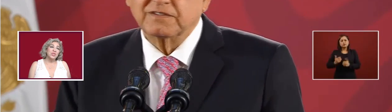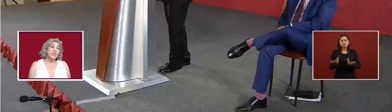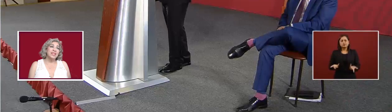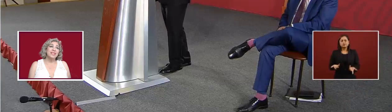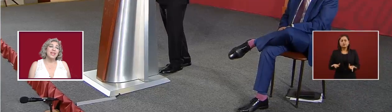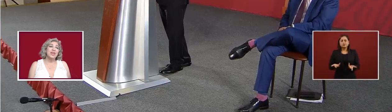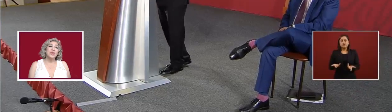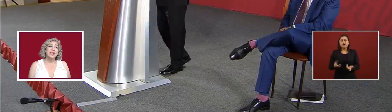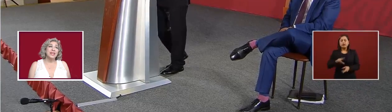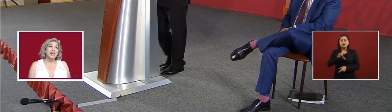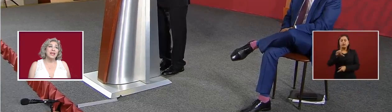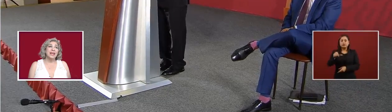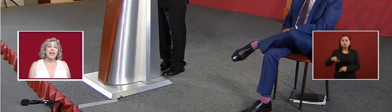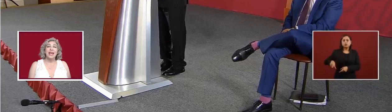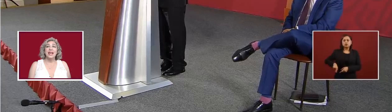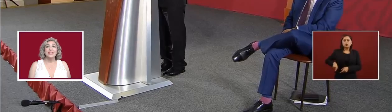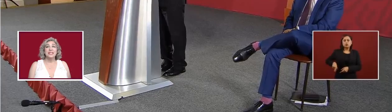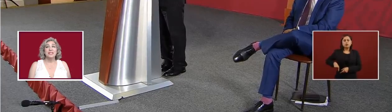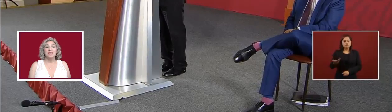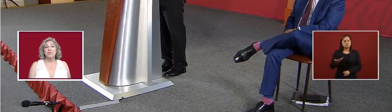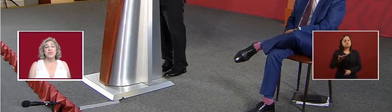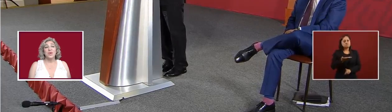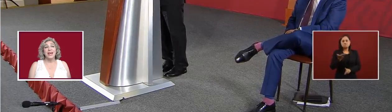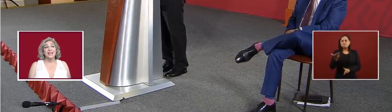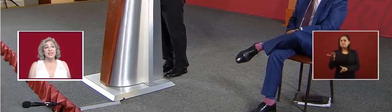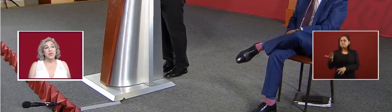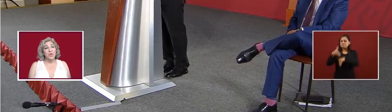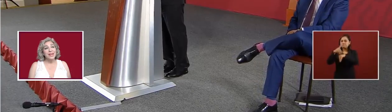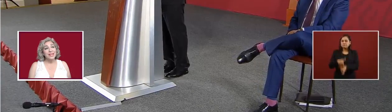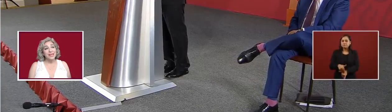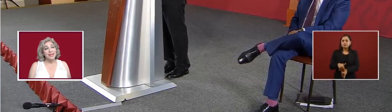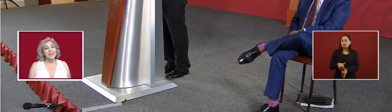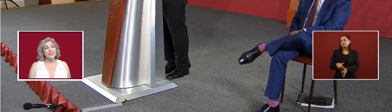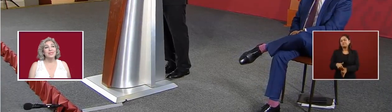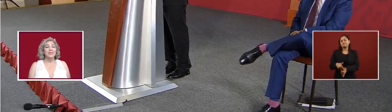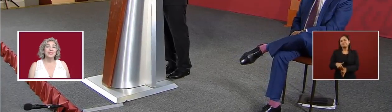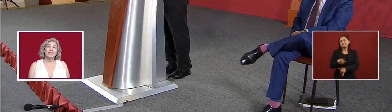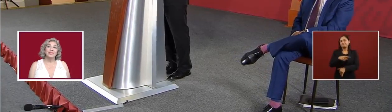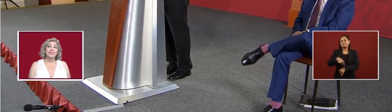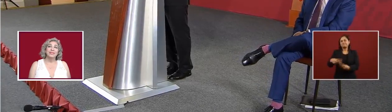so then they couldn't ask them to act correctly